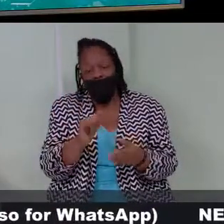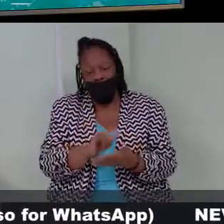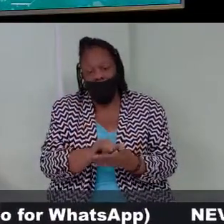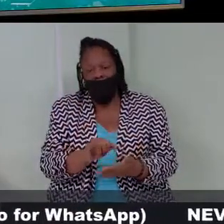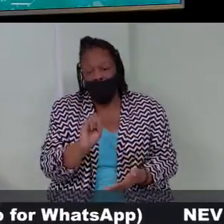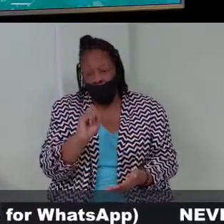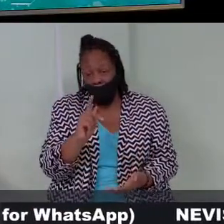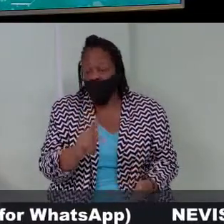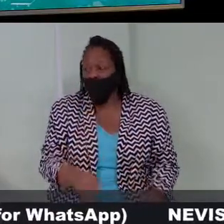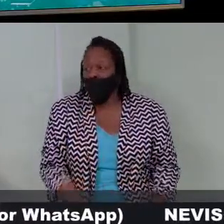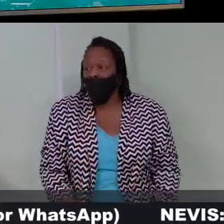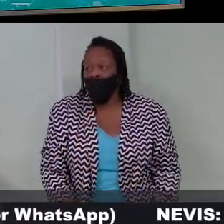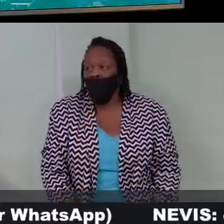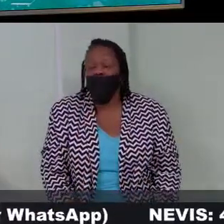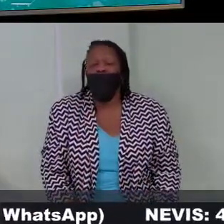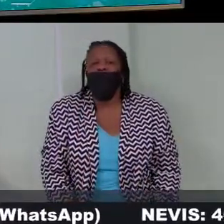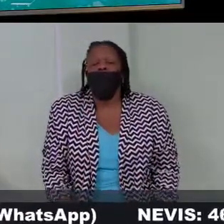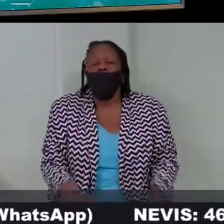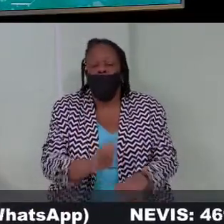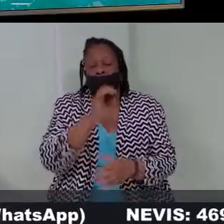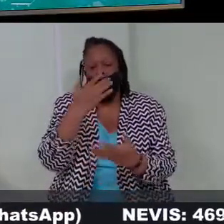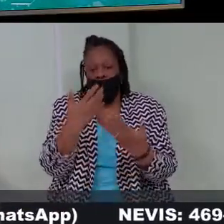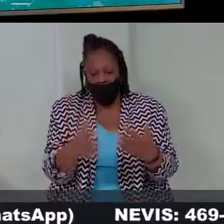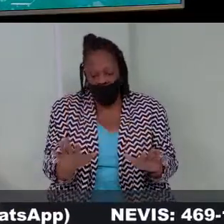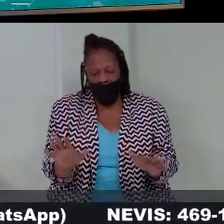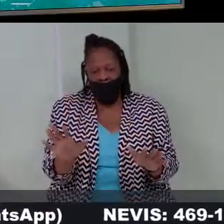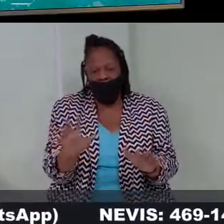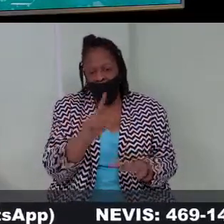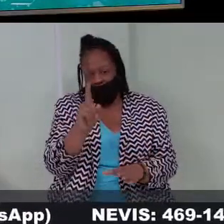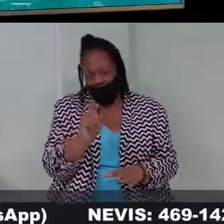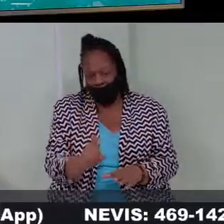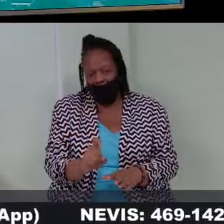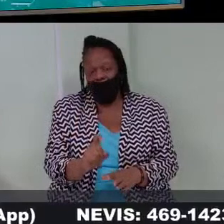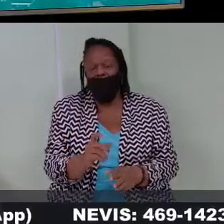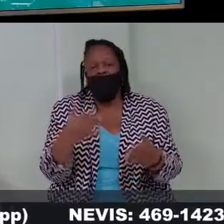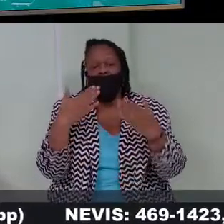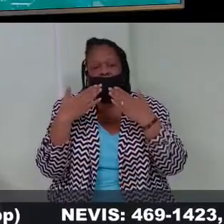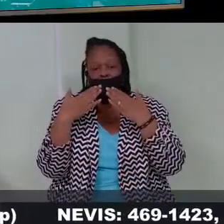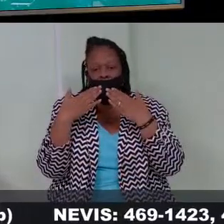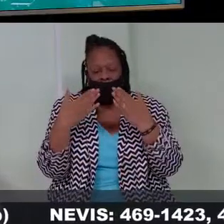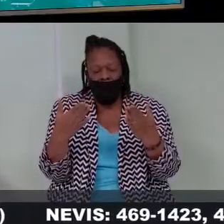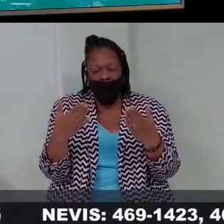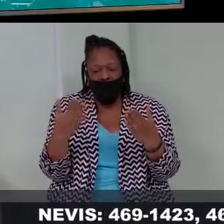COVID-19 briefing for today. I want to thank all of our